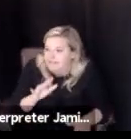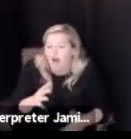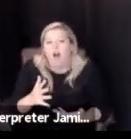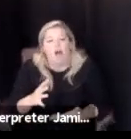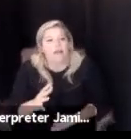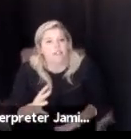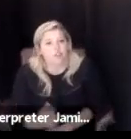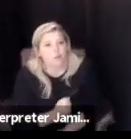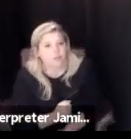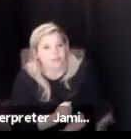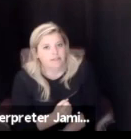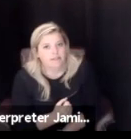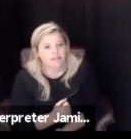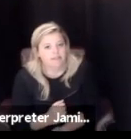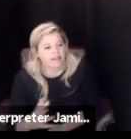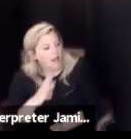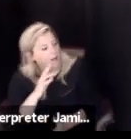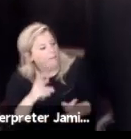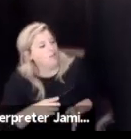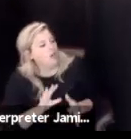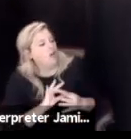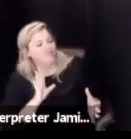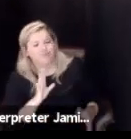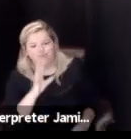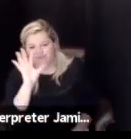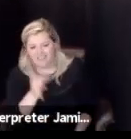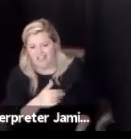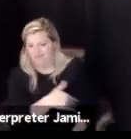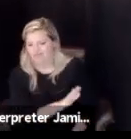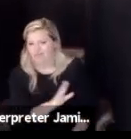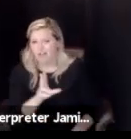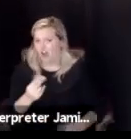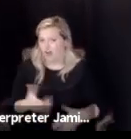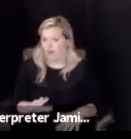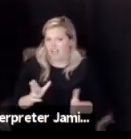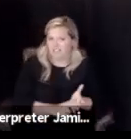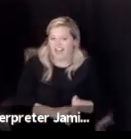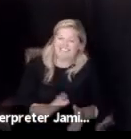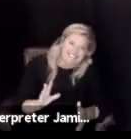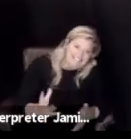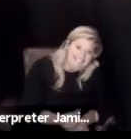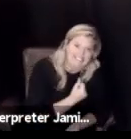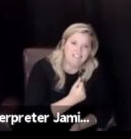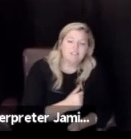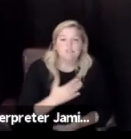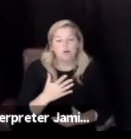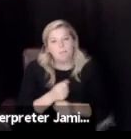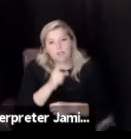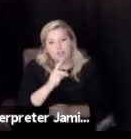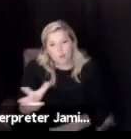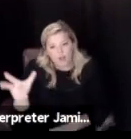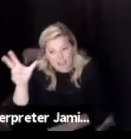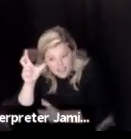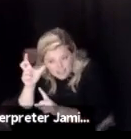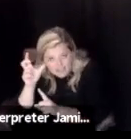be quiet. Don't say anything. Just listen and ask questions. Because